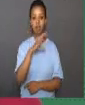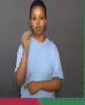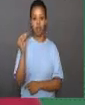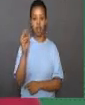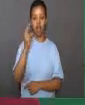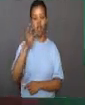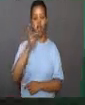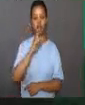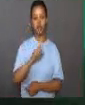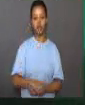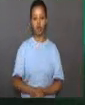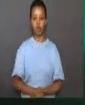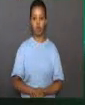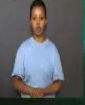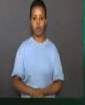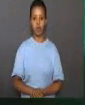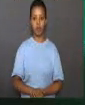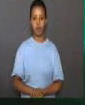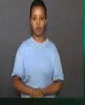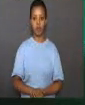and hydrogen.